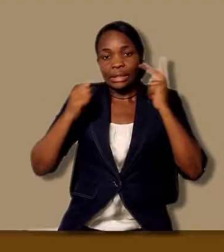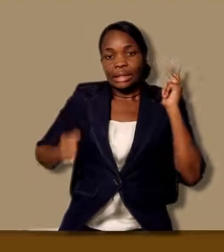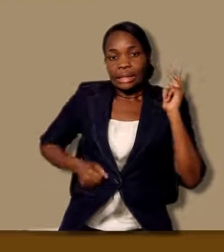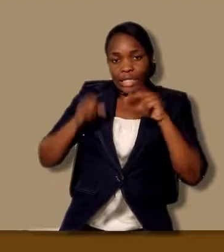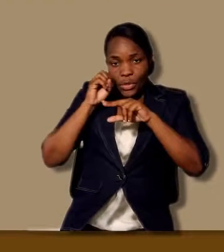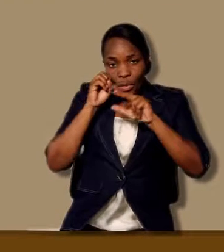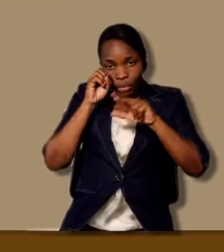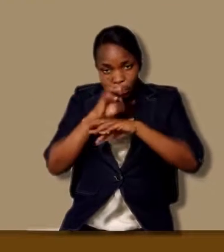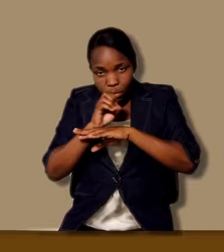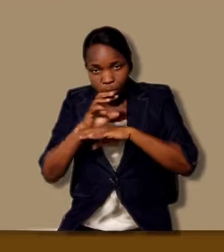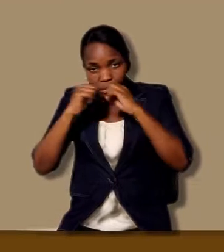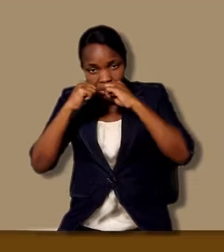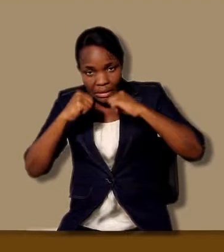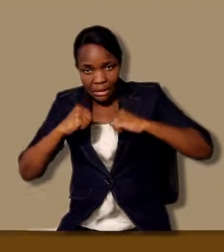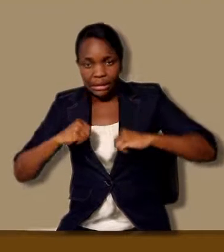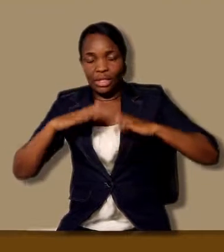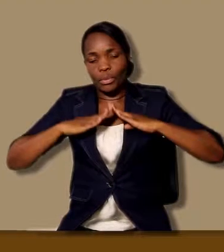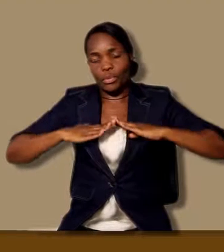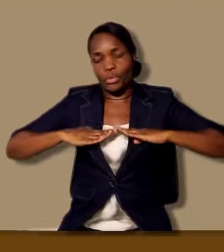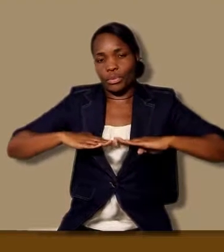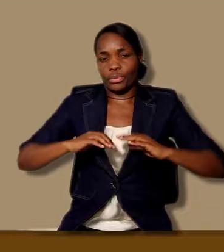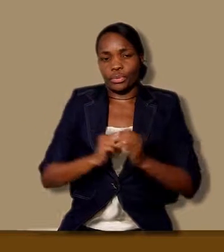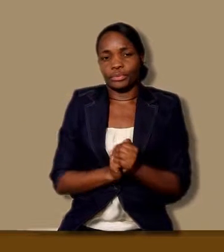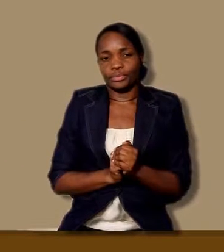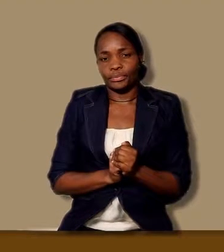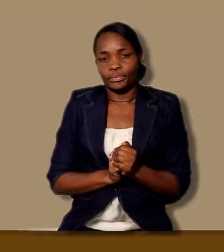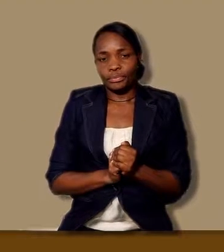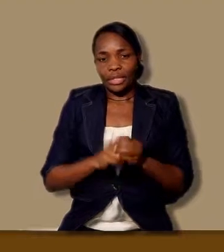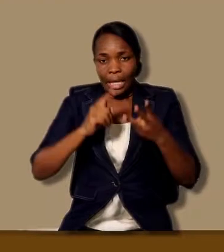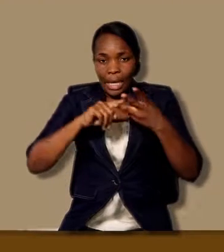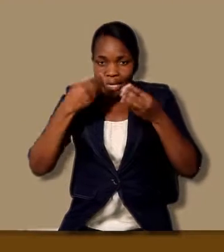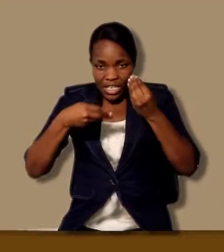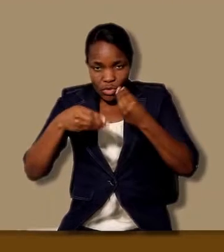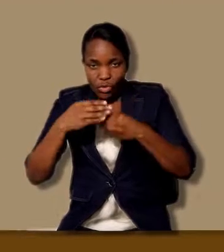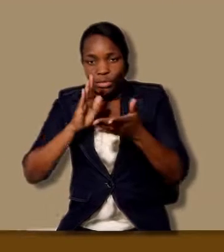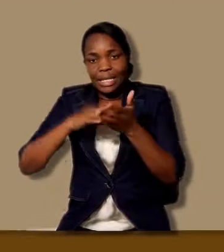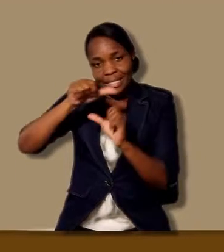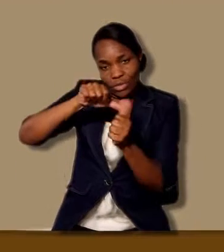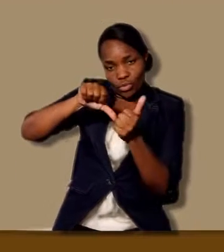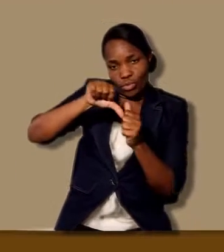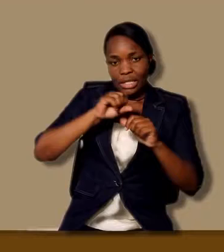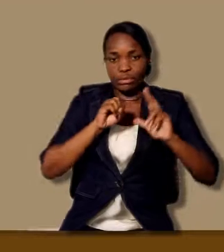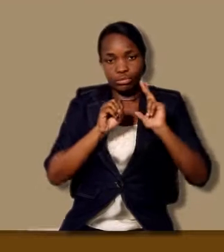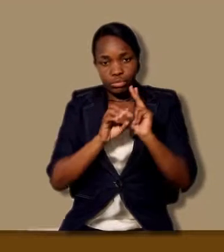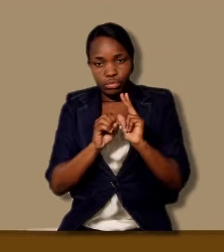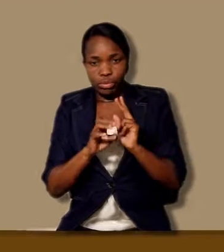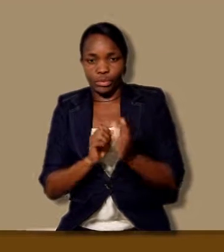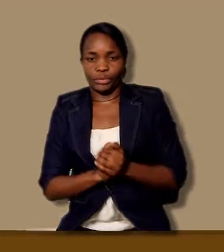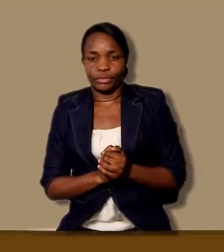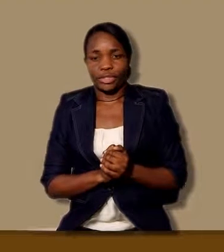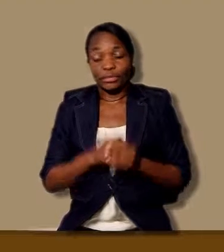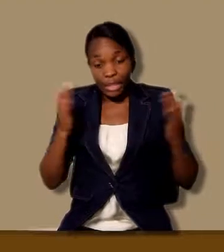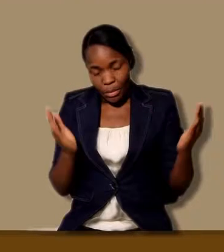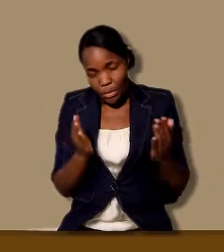Security Council for deciding resolutions for peace and security, the Economic and Social Council, ECOSOC,